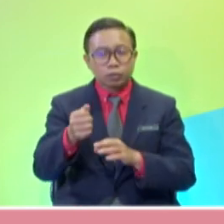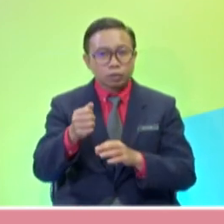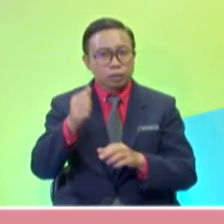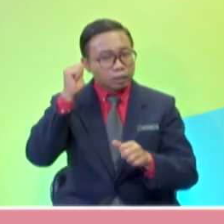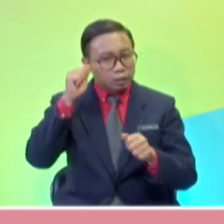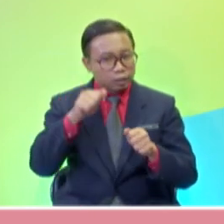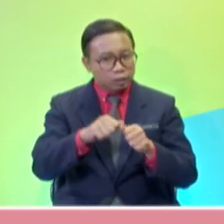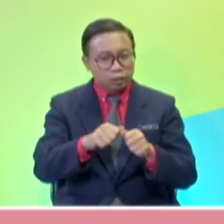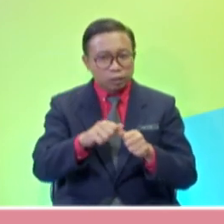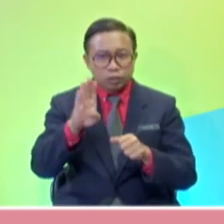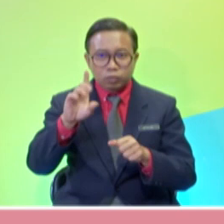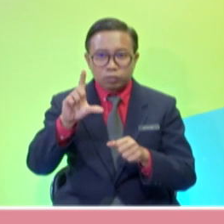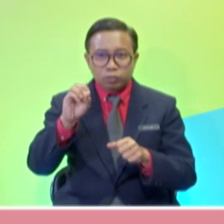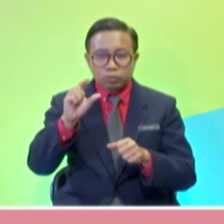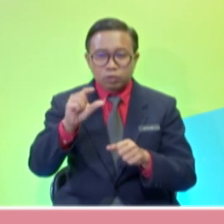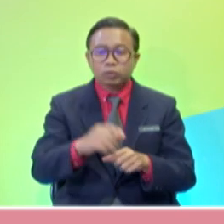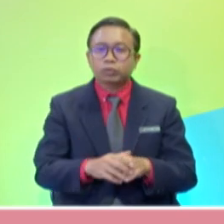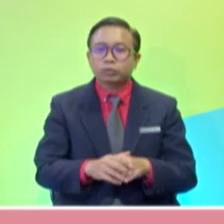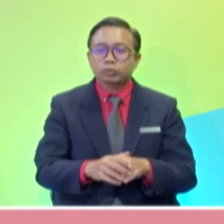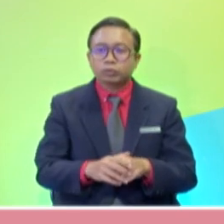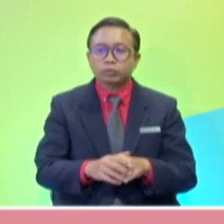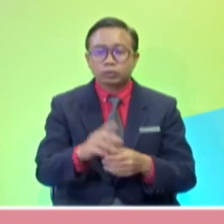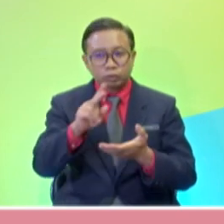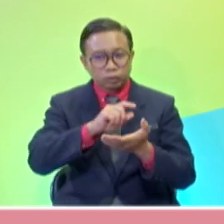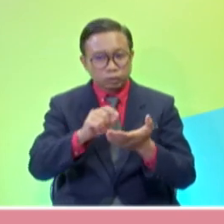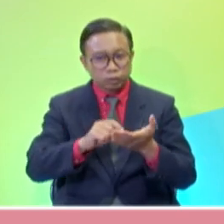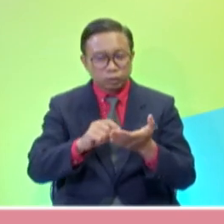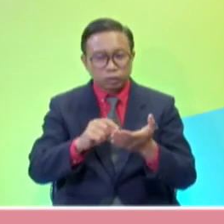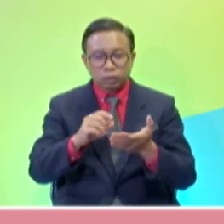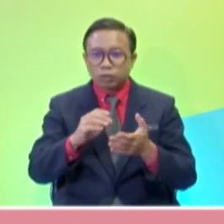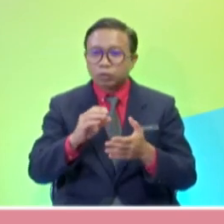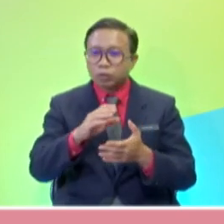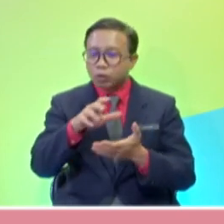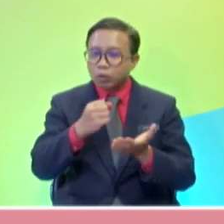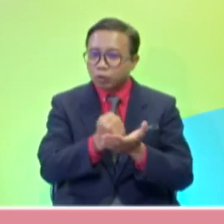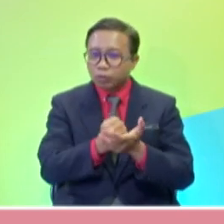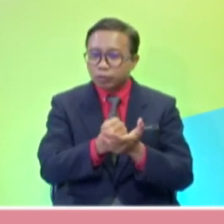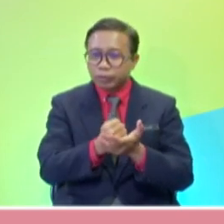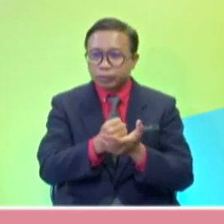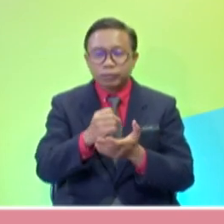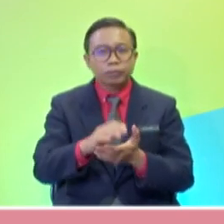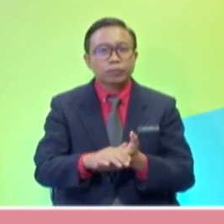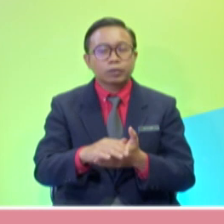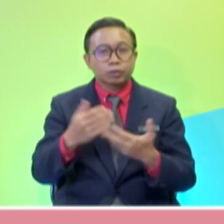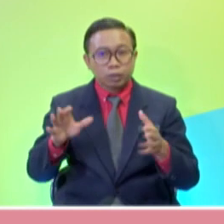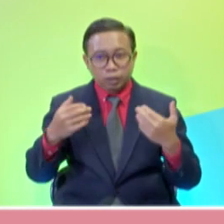the blog post sample that we read just now, all of those 4 bullets are already